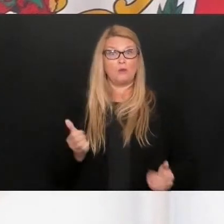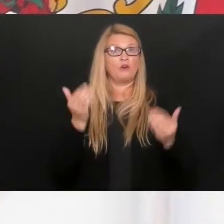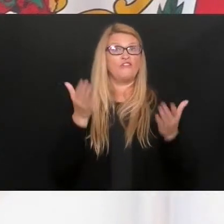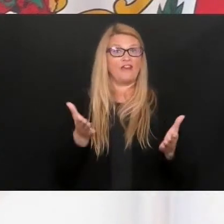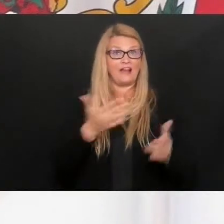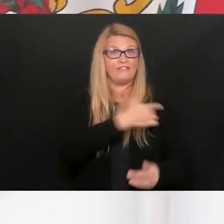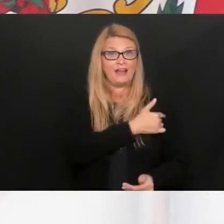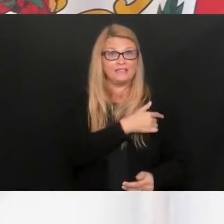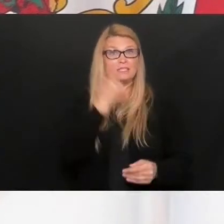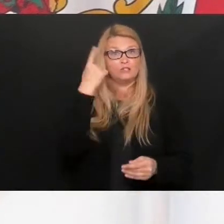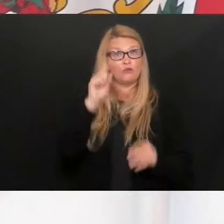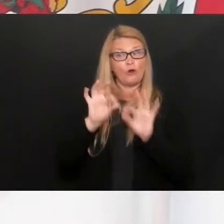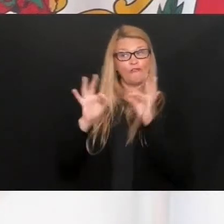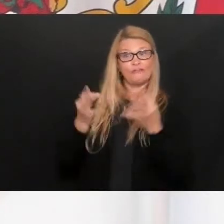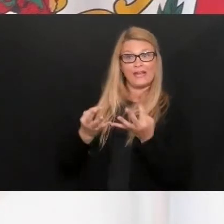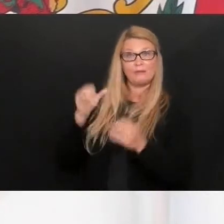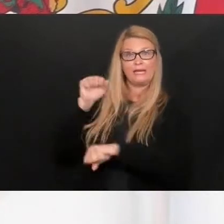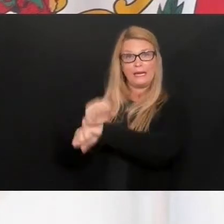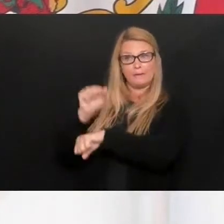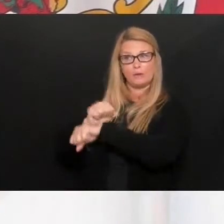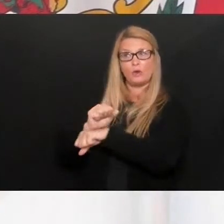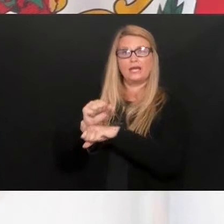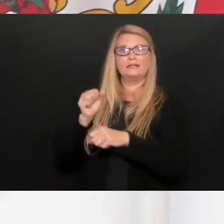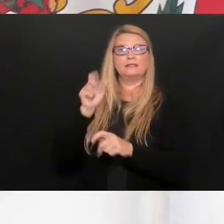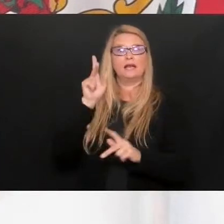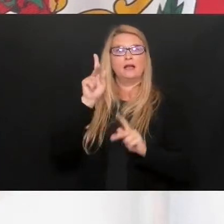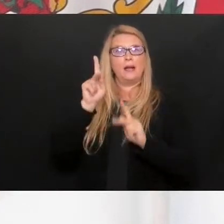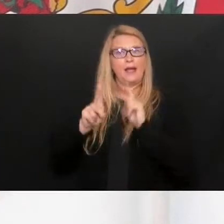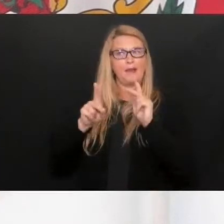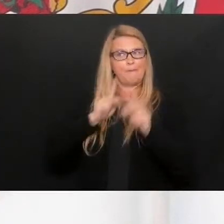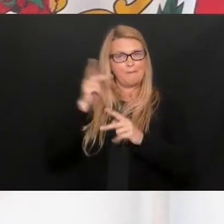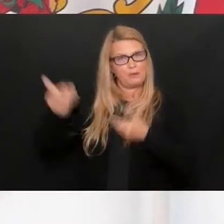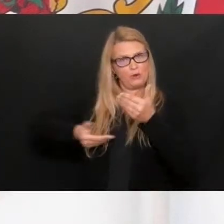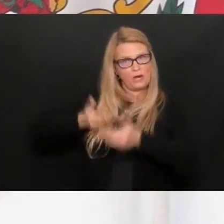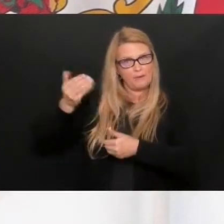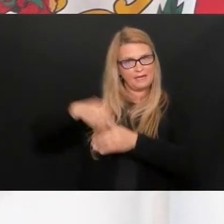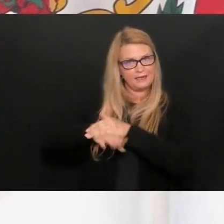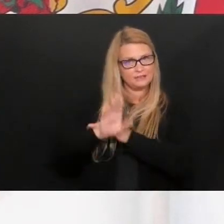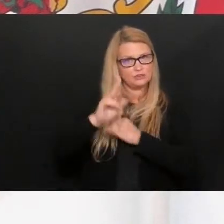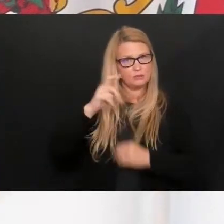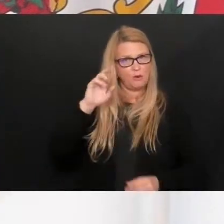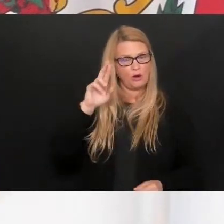employees, families, and park guests, and all the details will be up on our